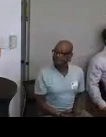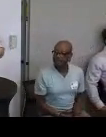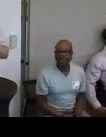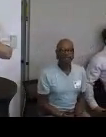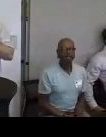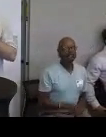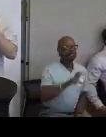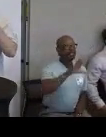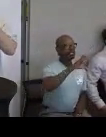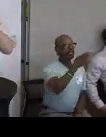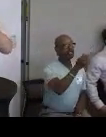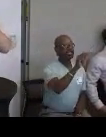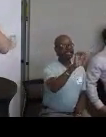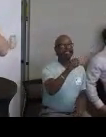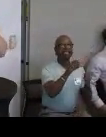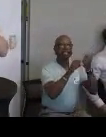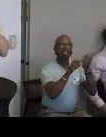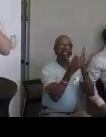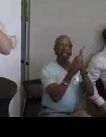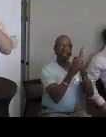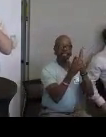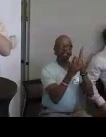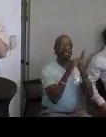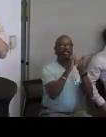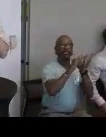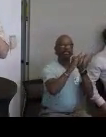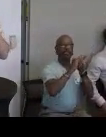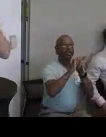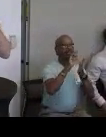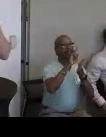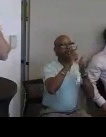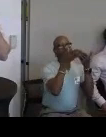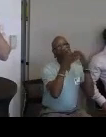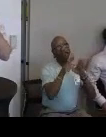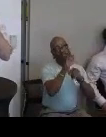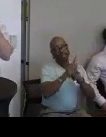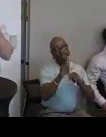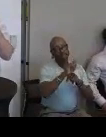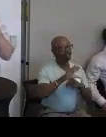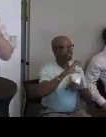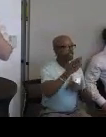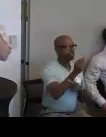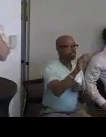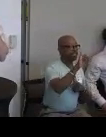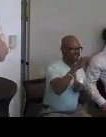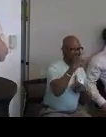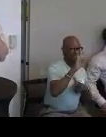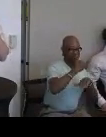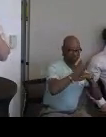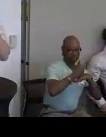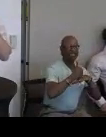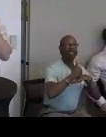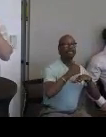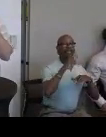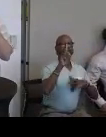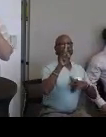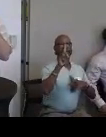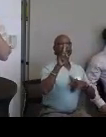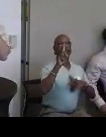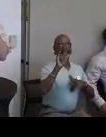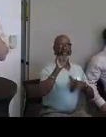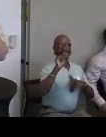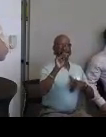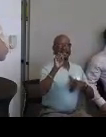Chancey Fleet is the Assistive Technology Coordinator at the New York Public Library. Chancey founded the Dimensions Project, a free open lab for